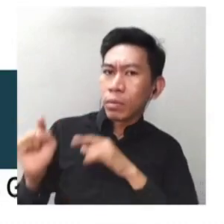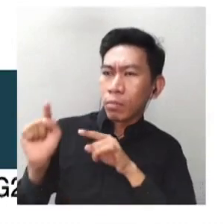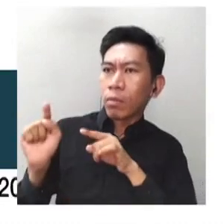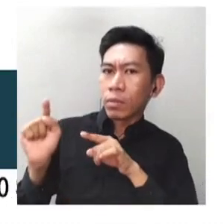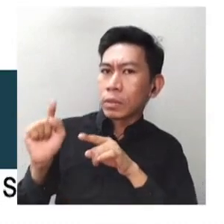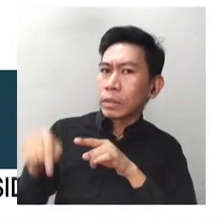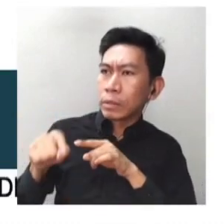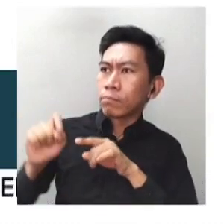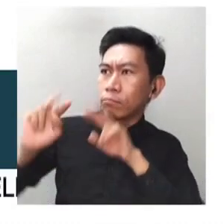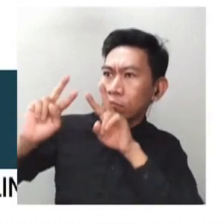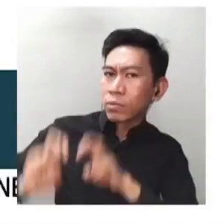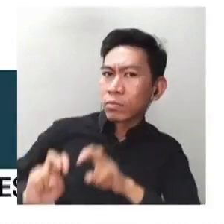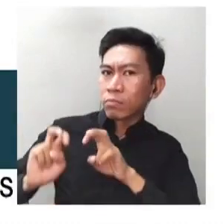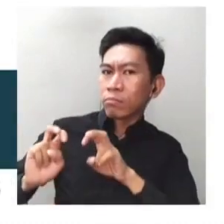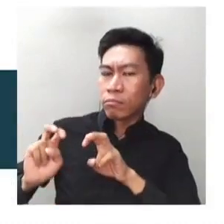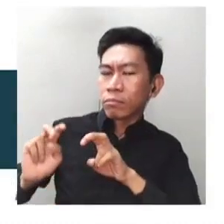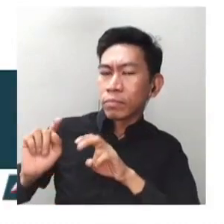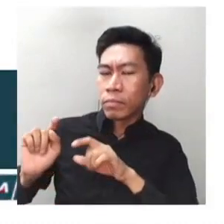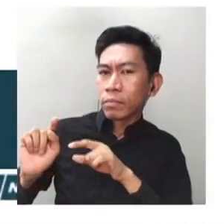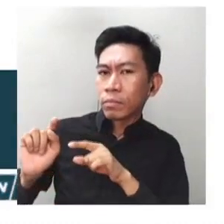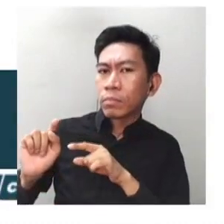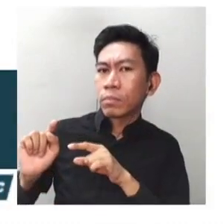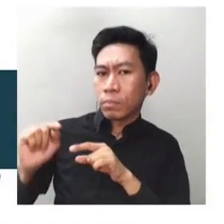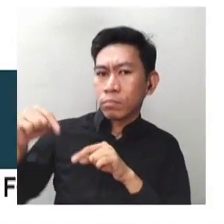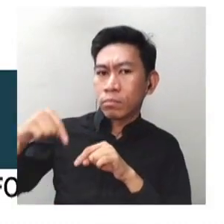to having that space